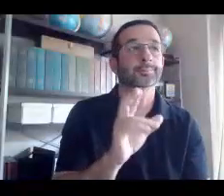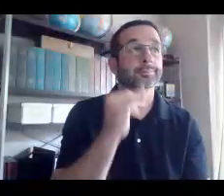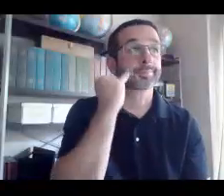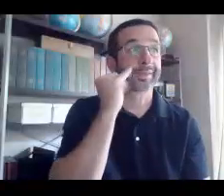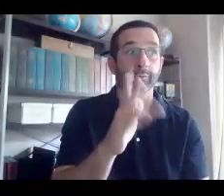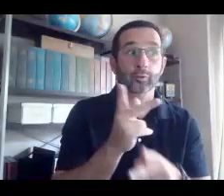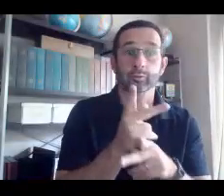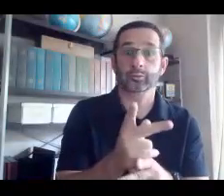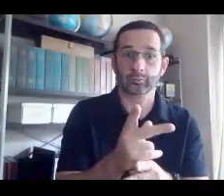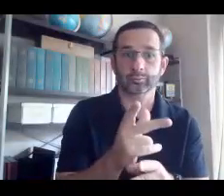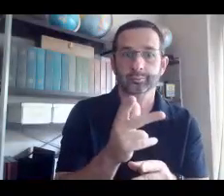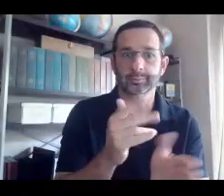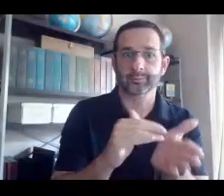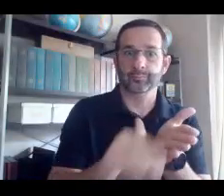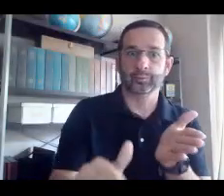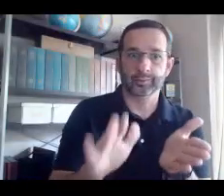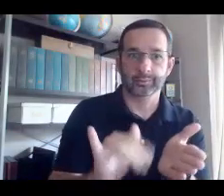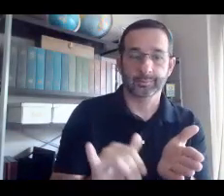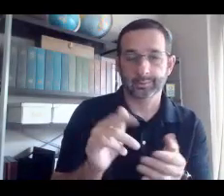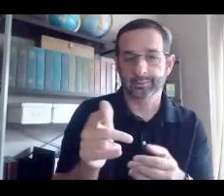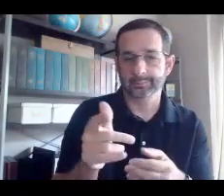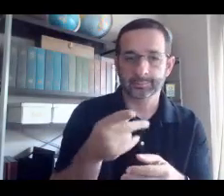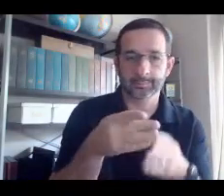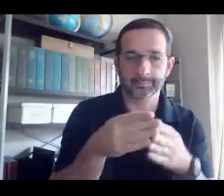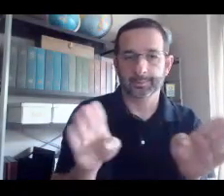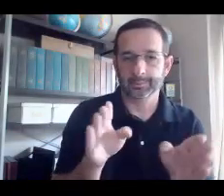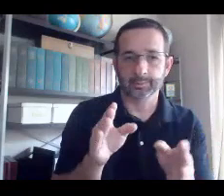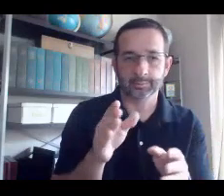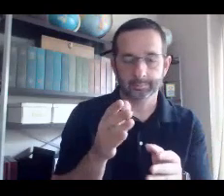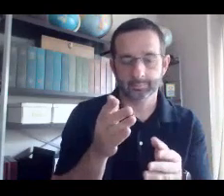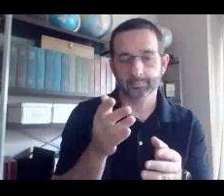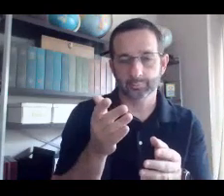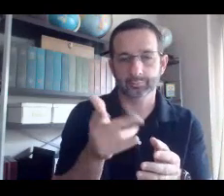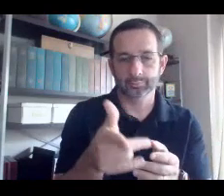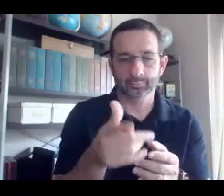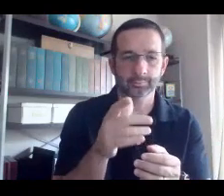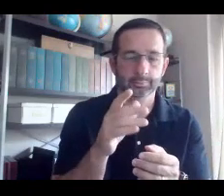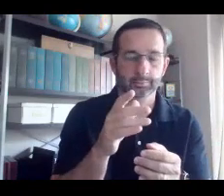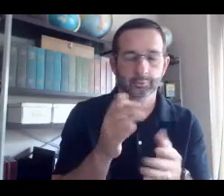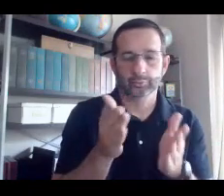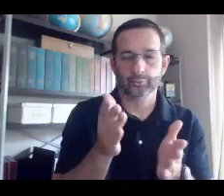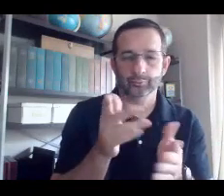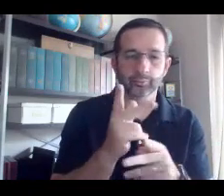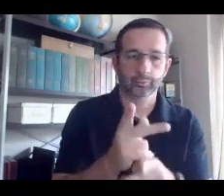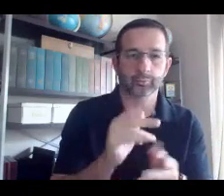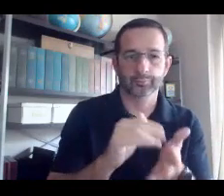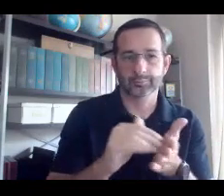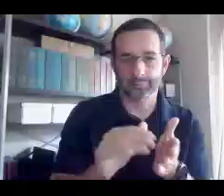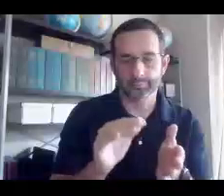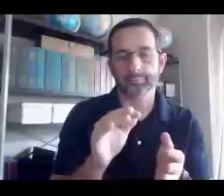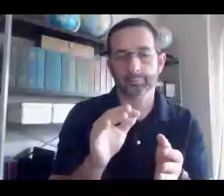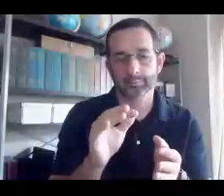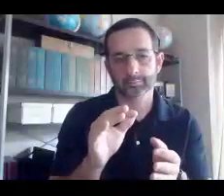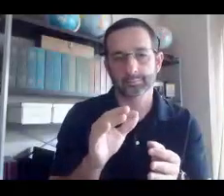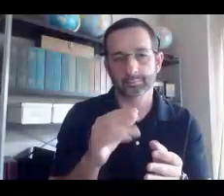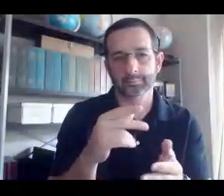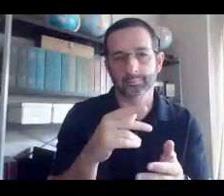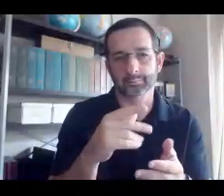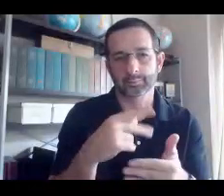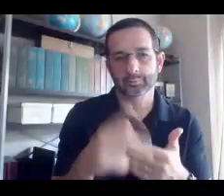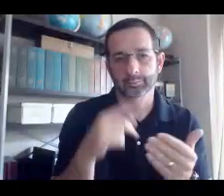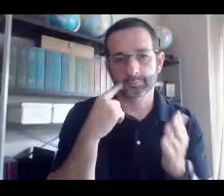bank account. Now, if your loan is forgiven by the Public Service Loan